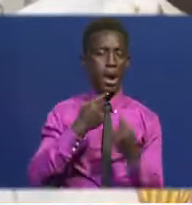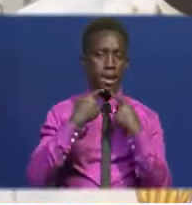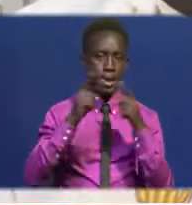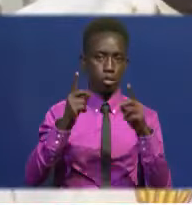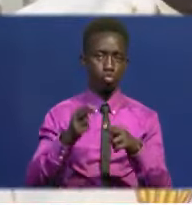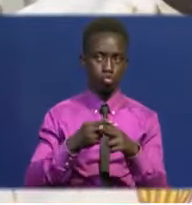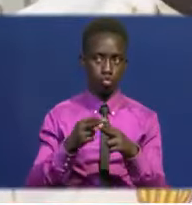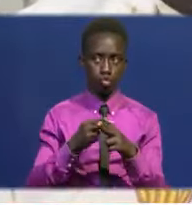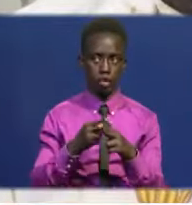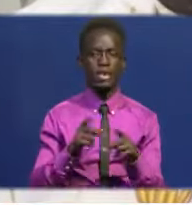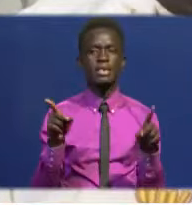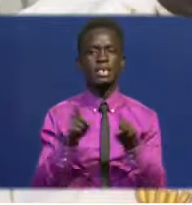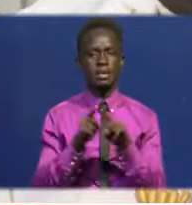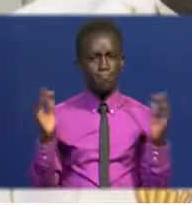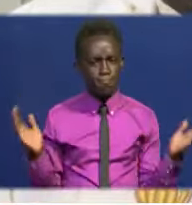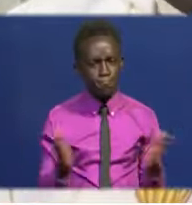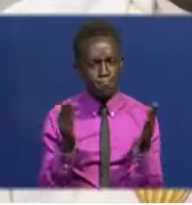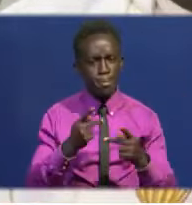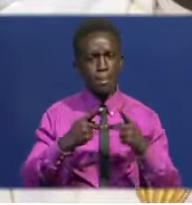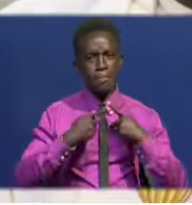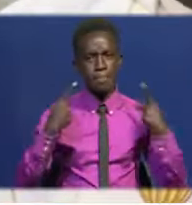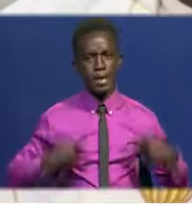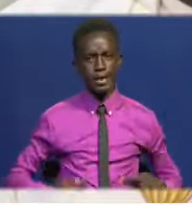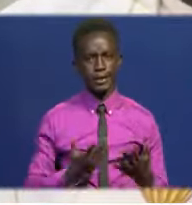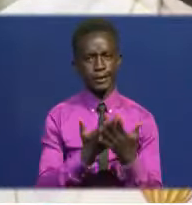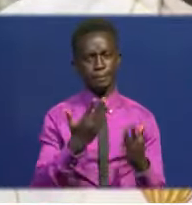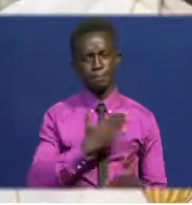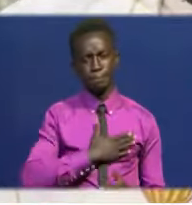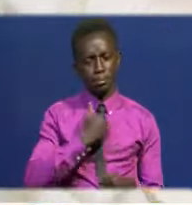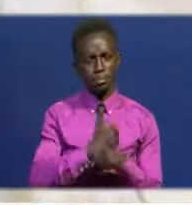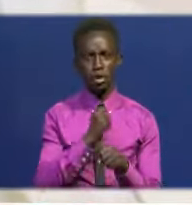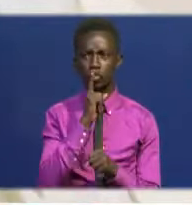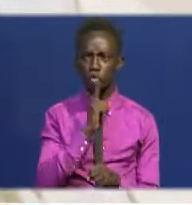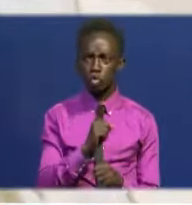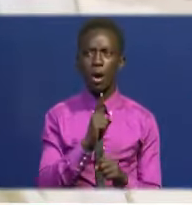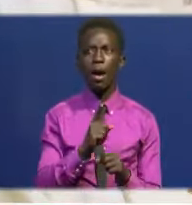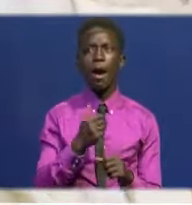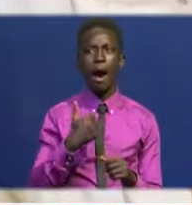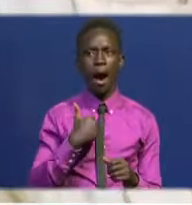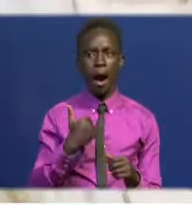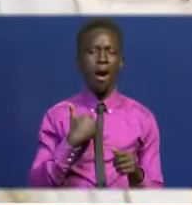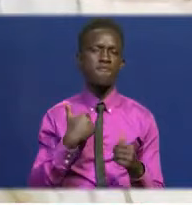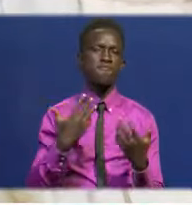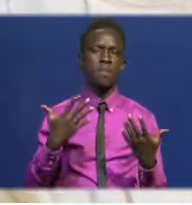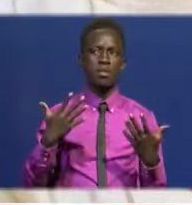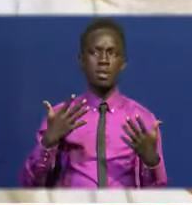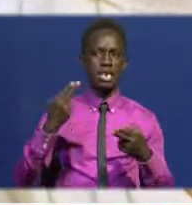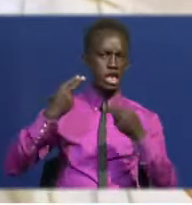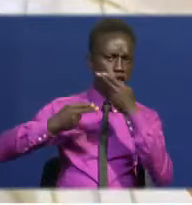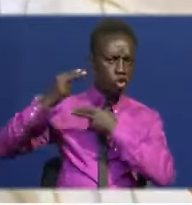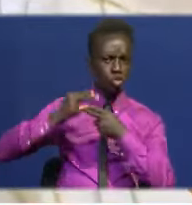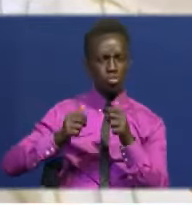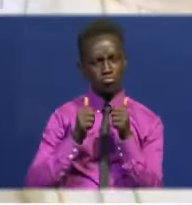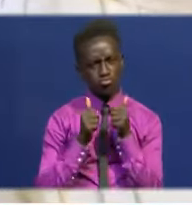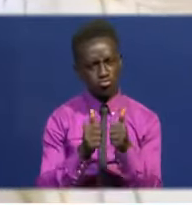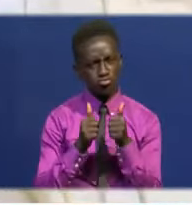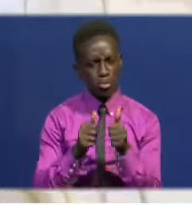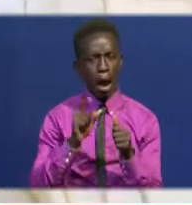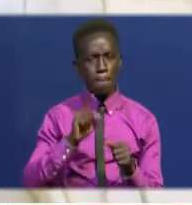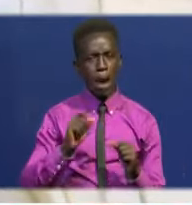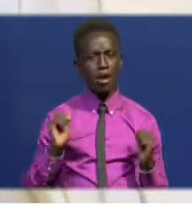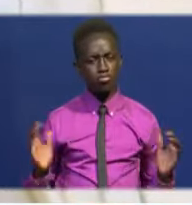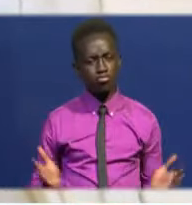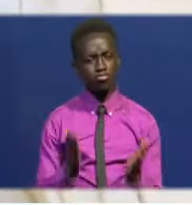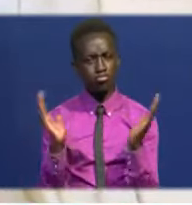They encouraged priests to ensure they have good legacies and inspire others to live up to Christ. Right from